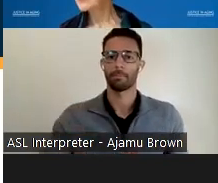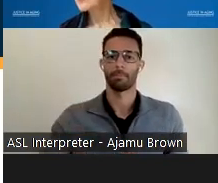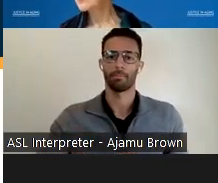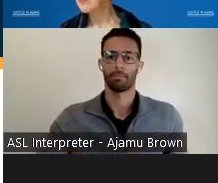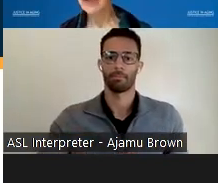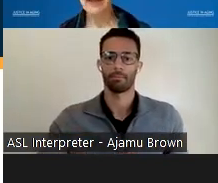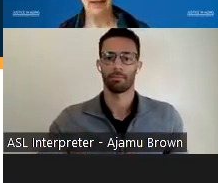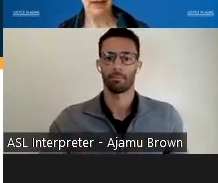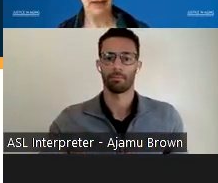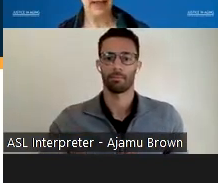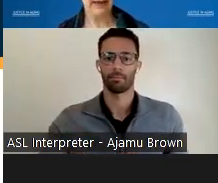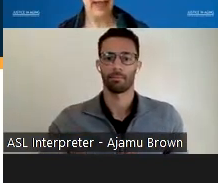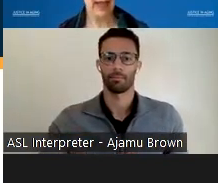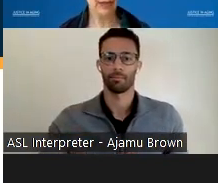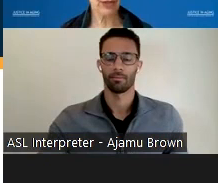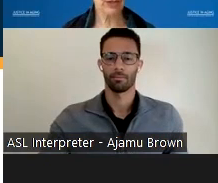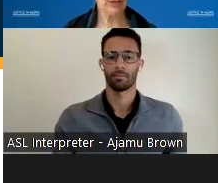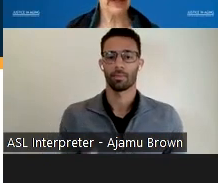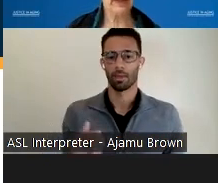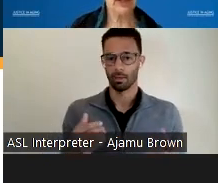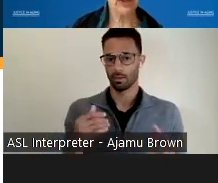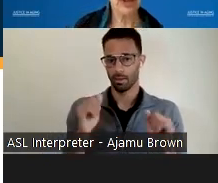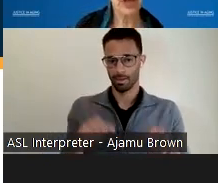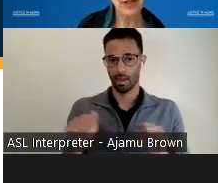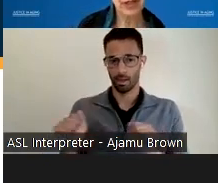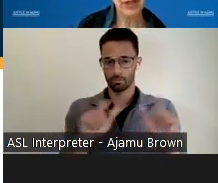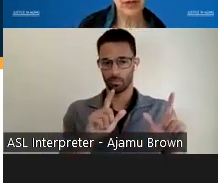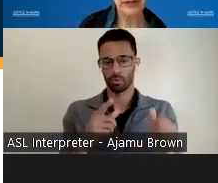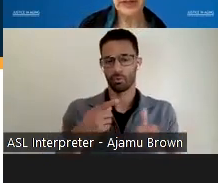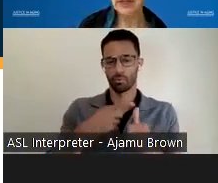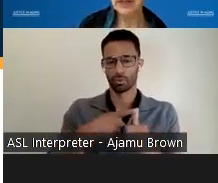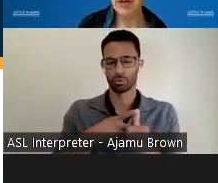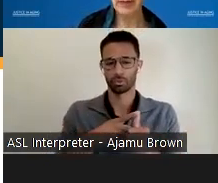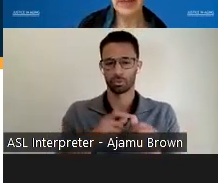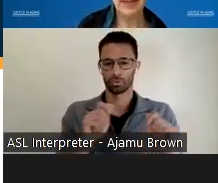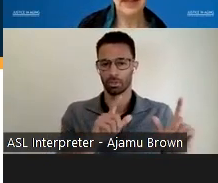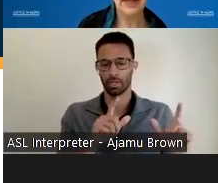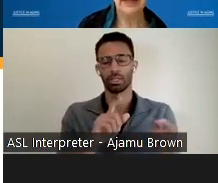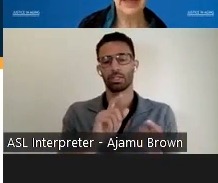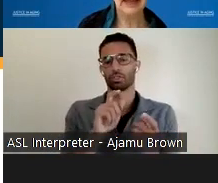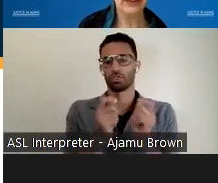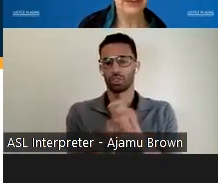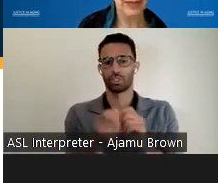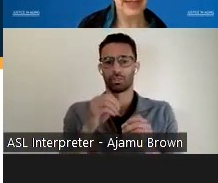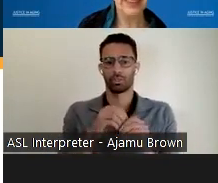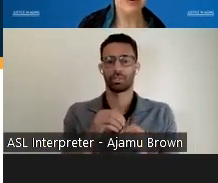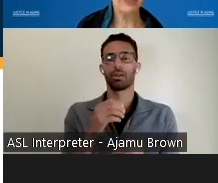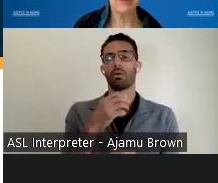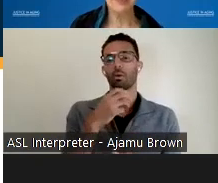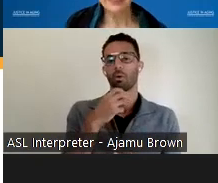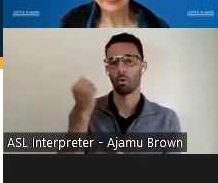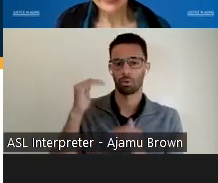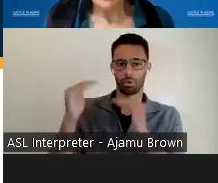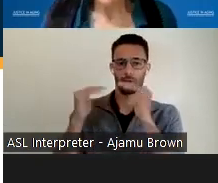first slide that has to do with the change in older adult homelessness in California. There we